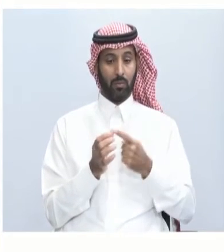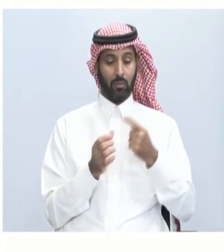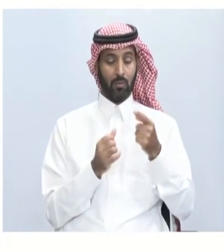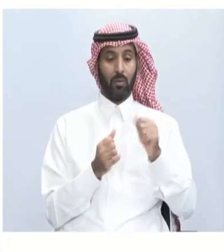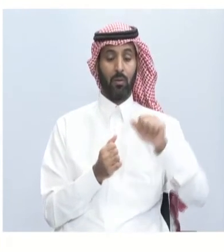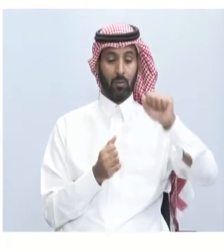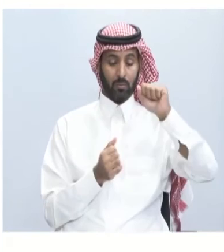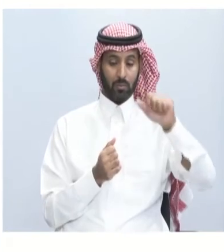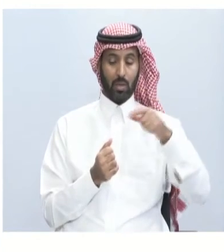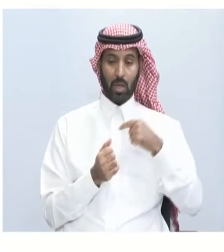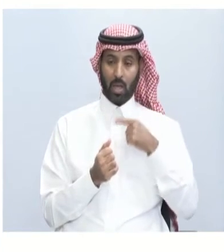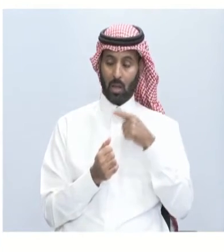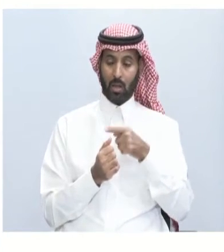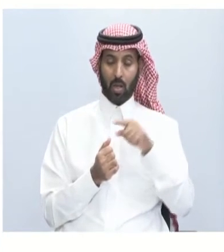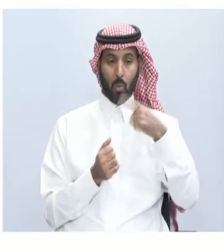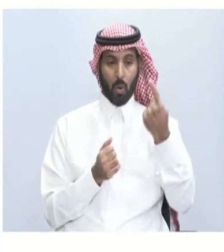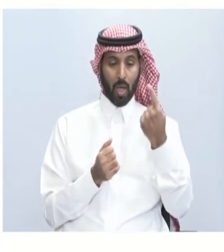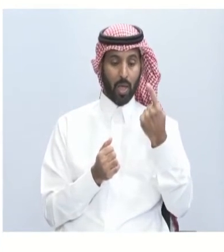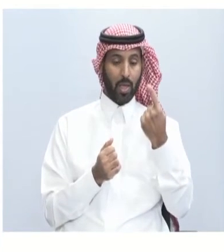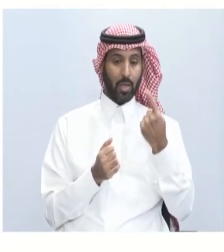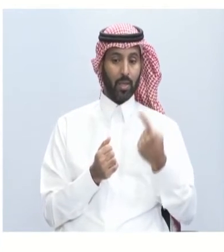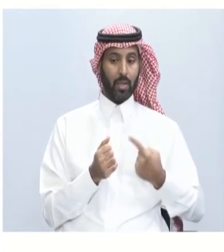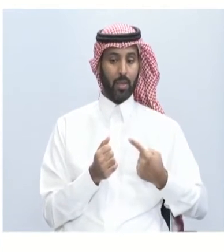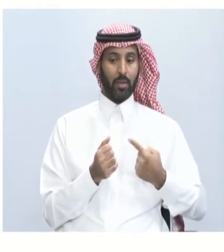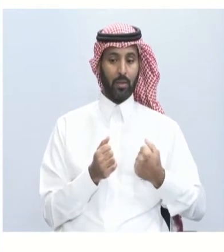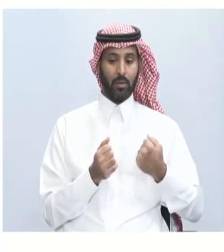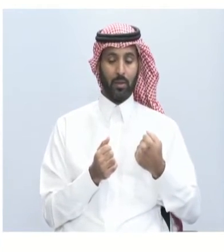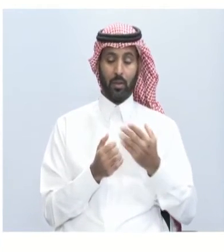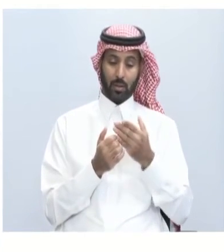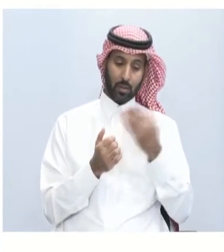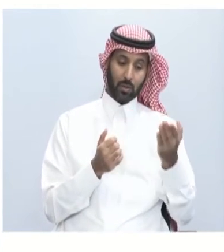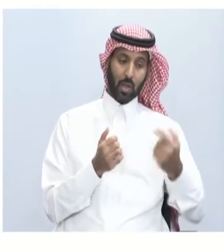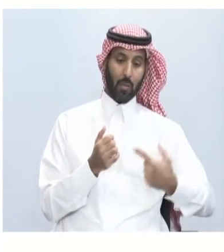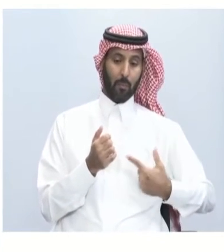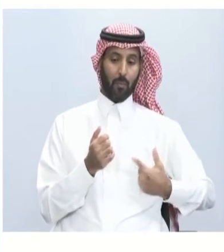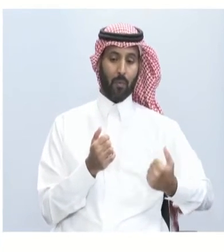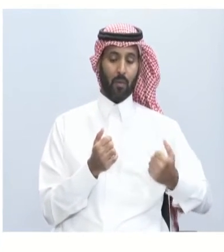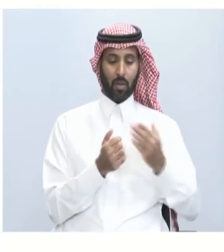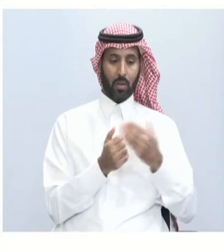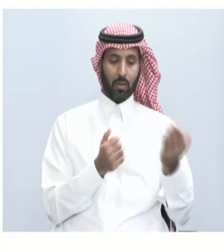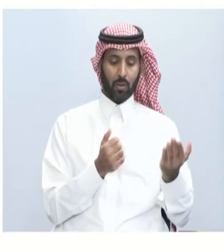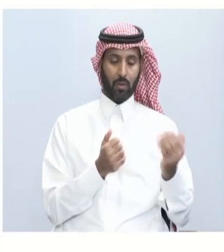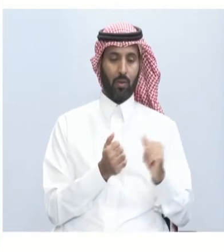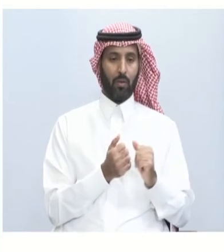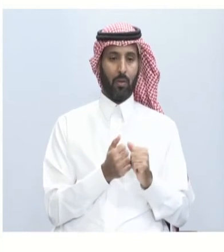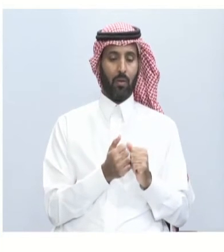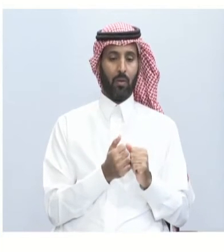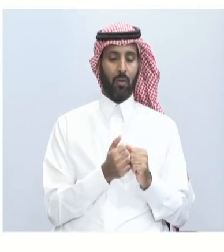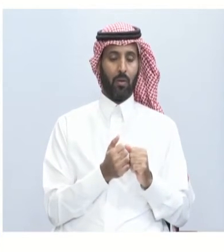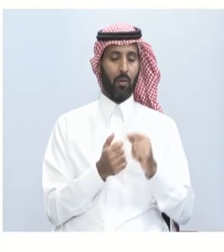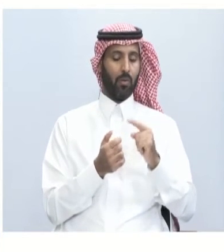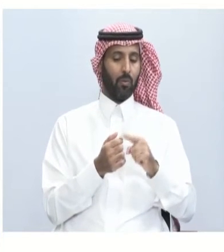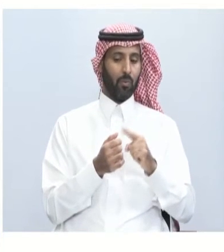the indefinite articles A and N, we usually use them before nouns. But here is the thing, which